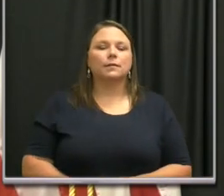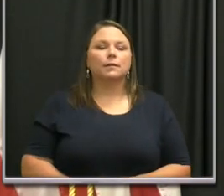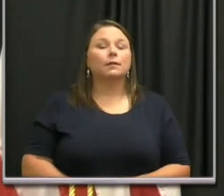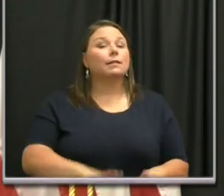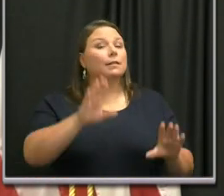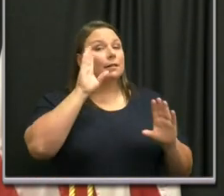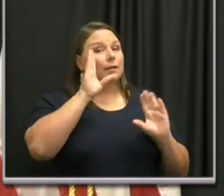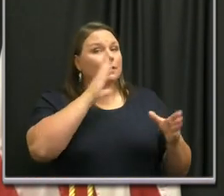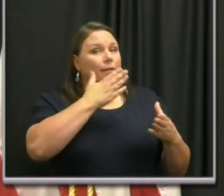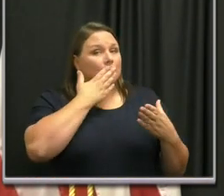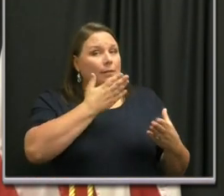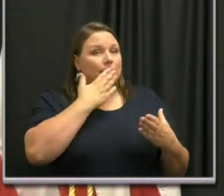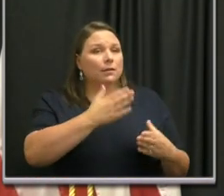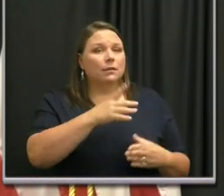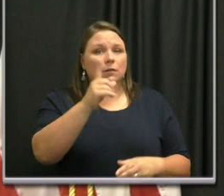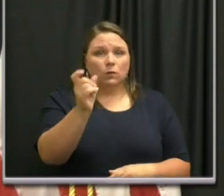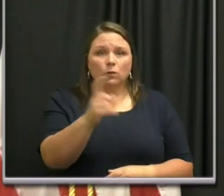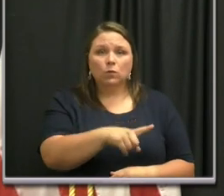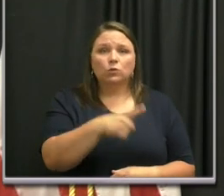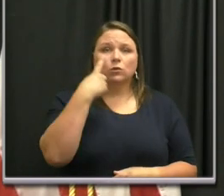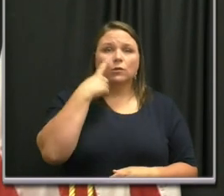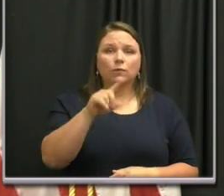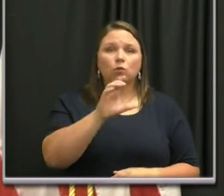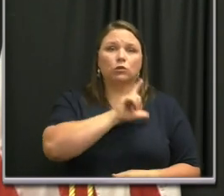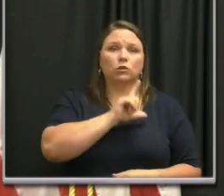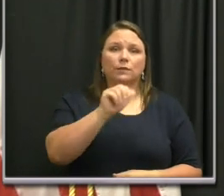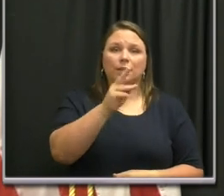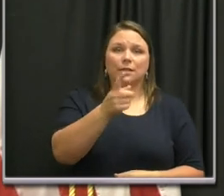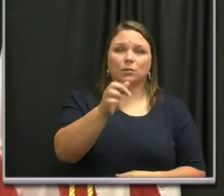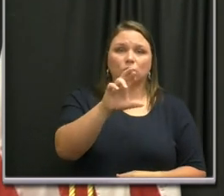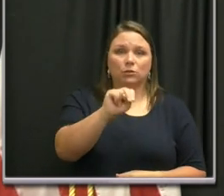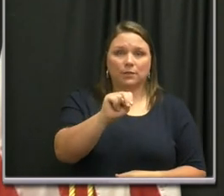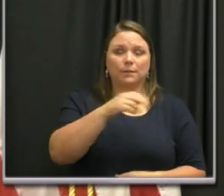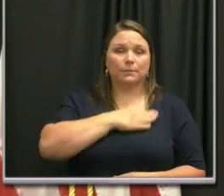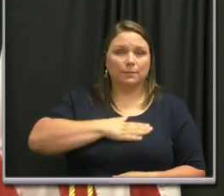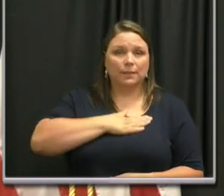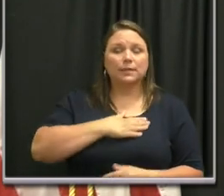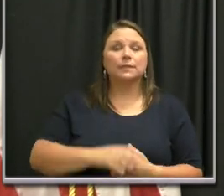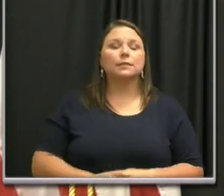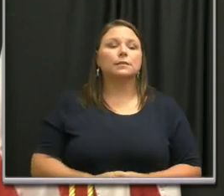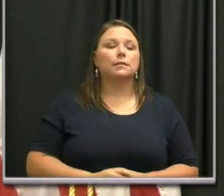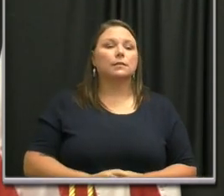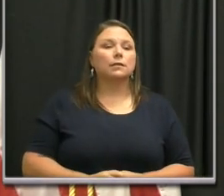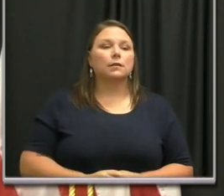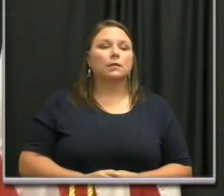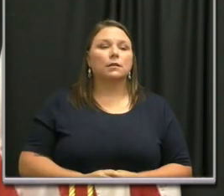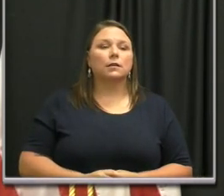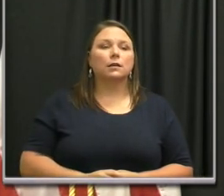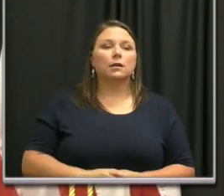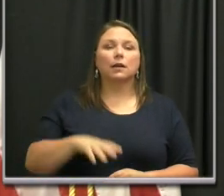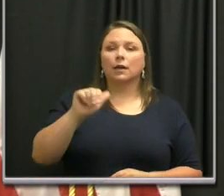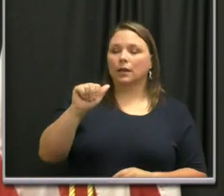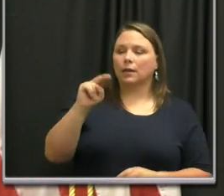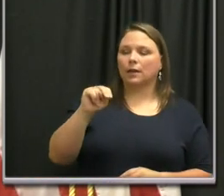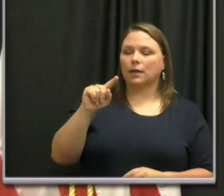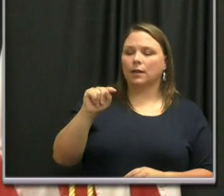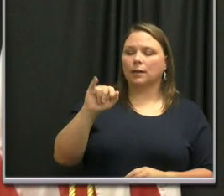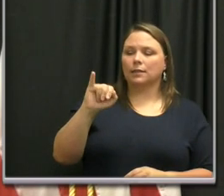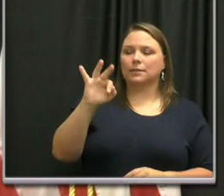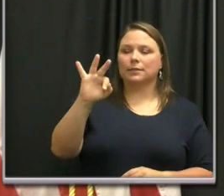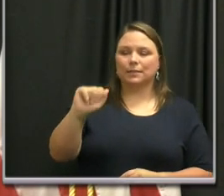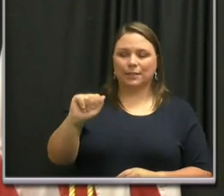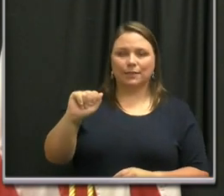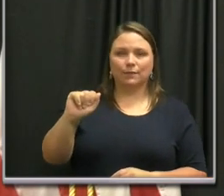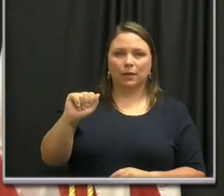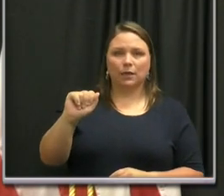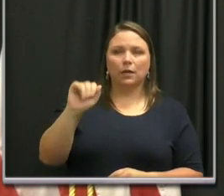Hi, thank you. I have a question for Chief Anderson, please. What role did Antifa play in the March